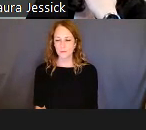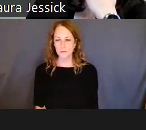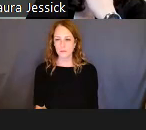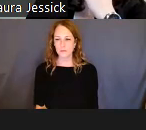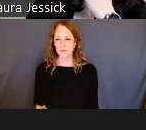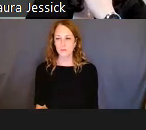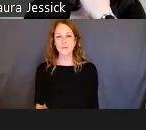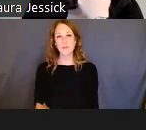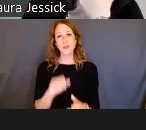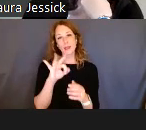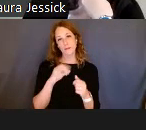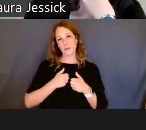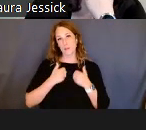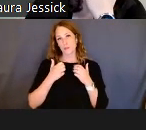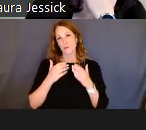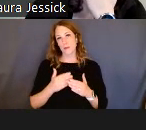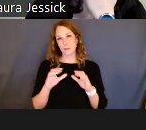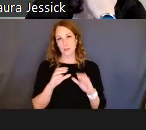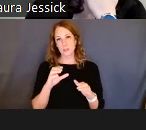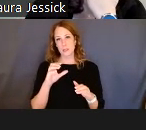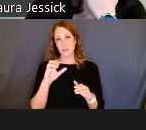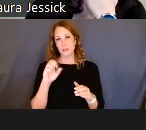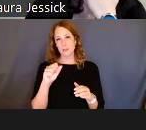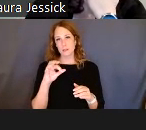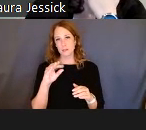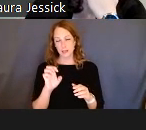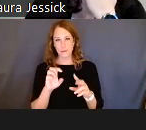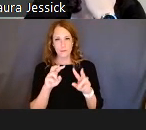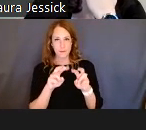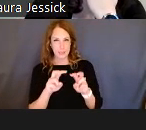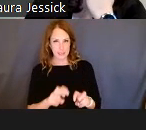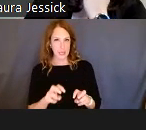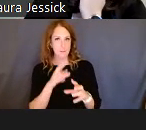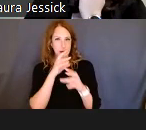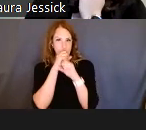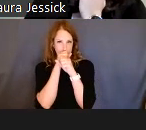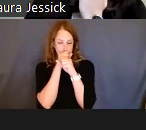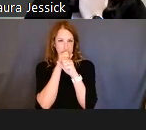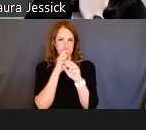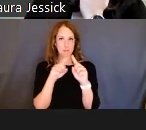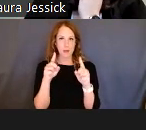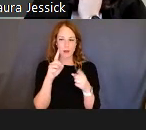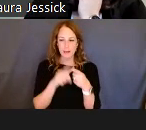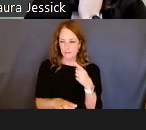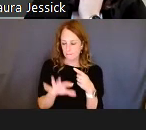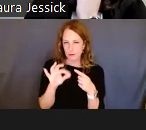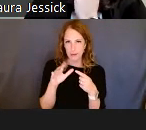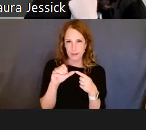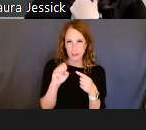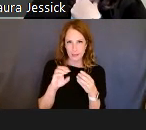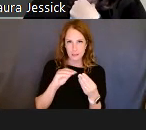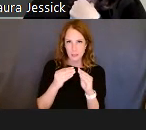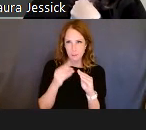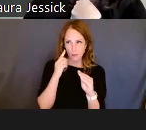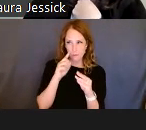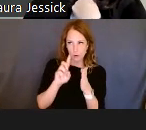If a survivor did the SAFE exam anonymously, but lost the case number they were given to get the kit investigated, is